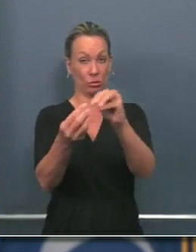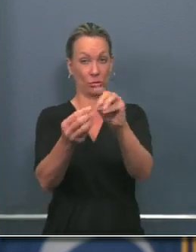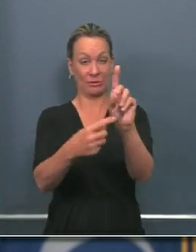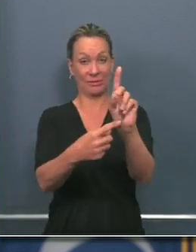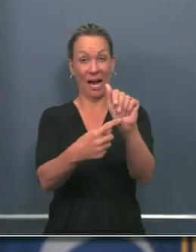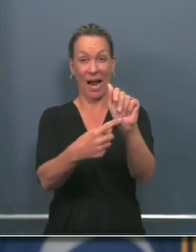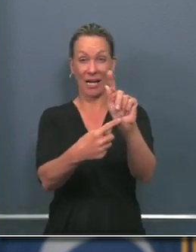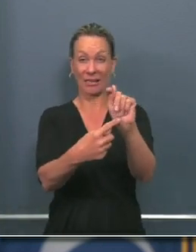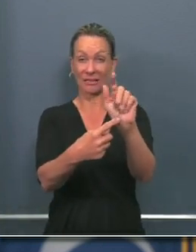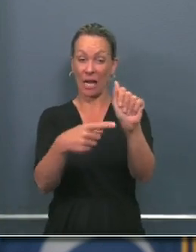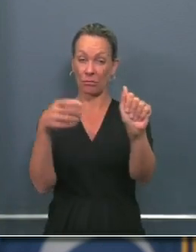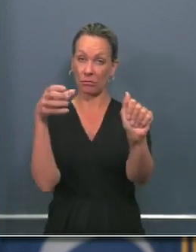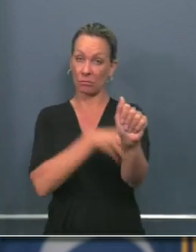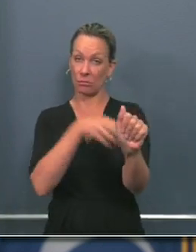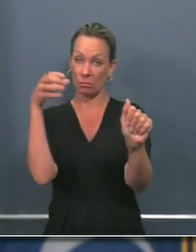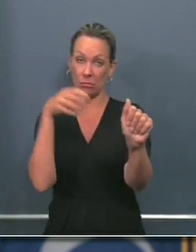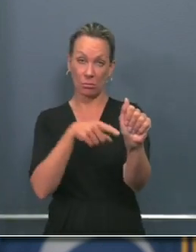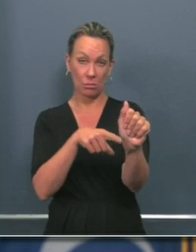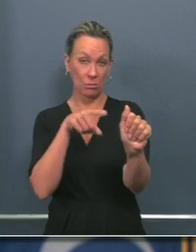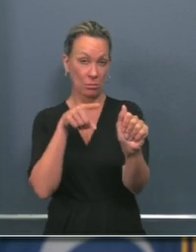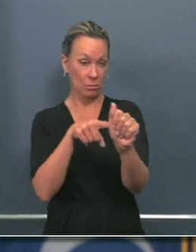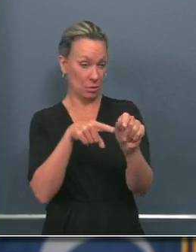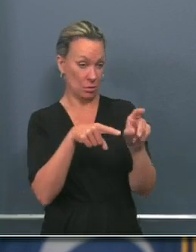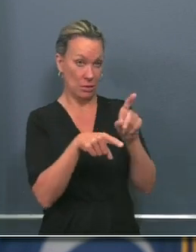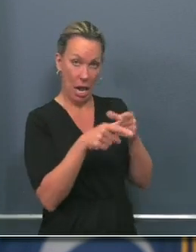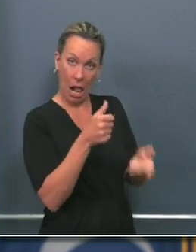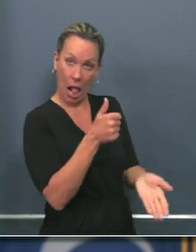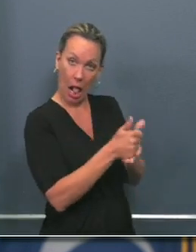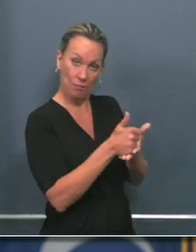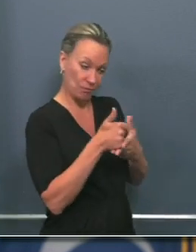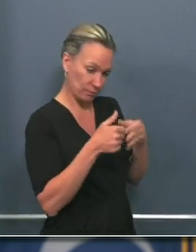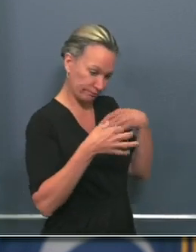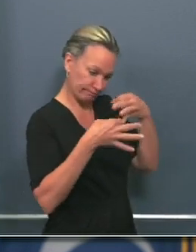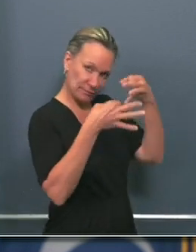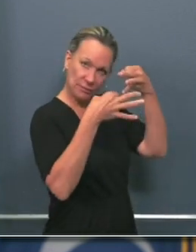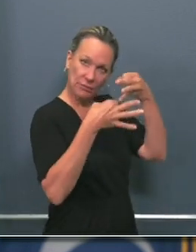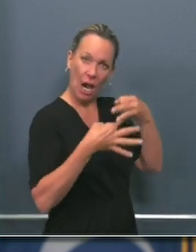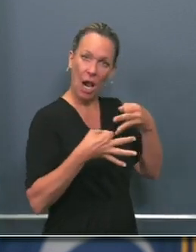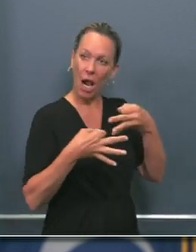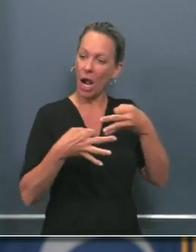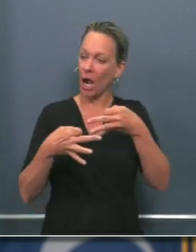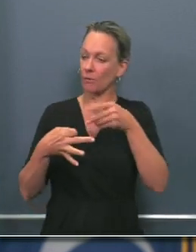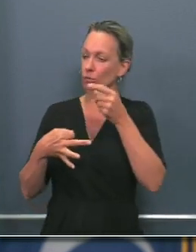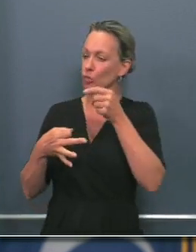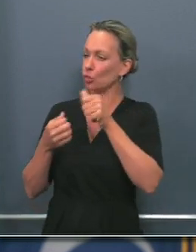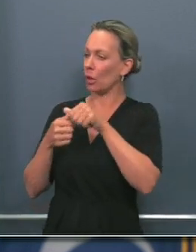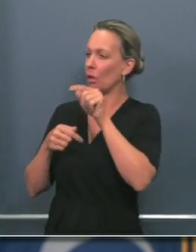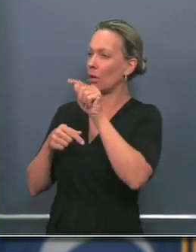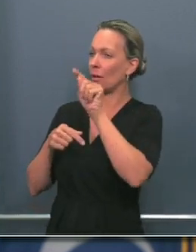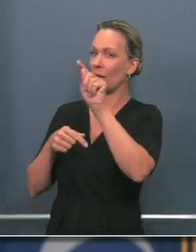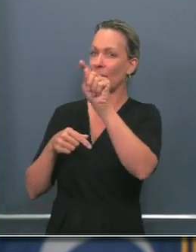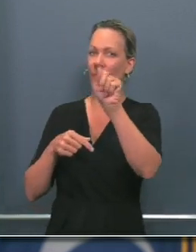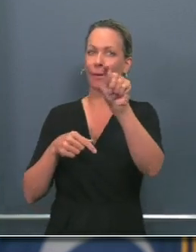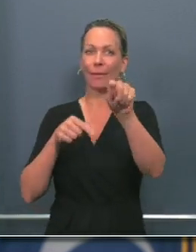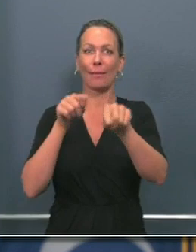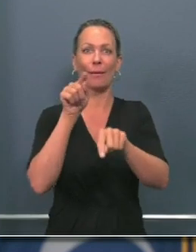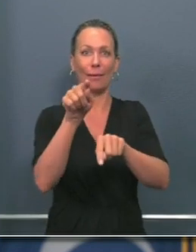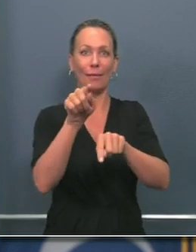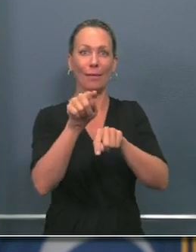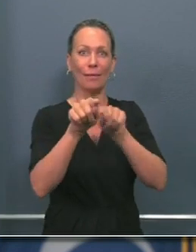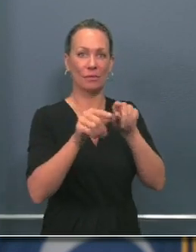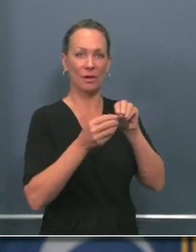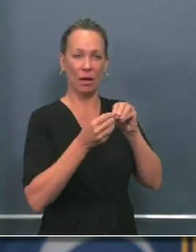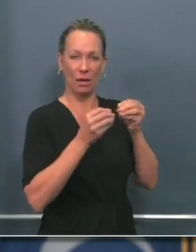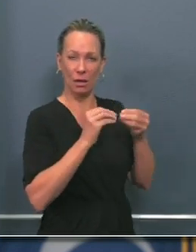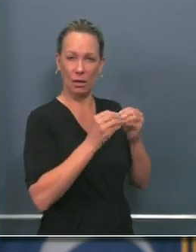anticipate an increase in the number of cases. As you have more mixing, you have more